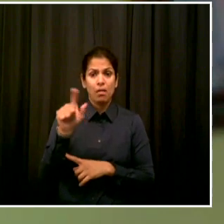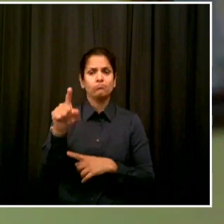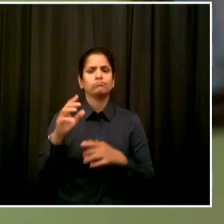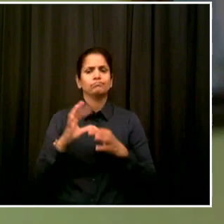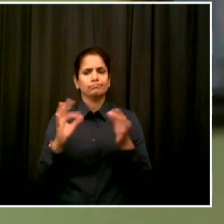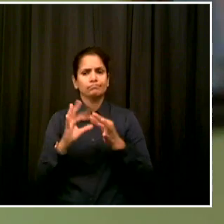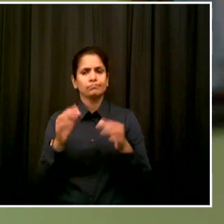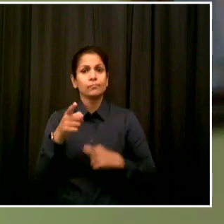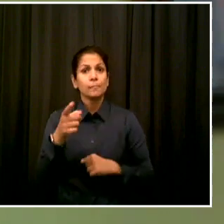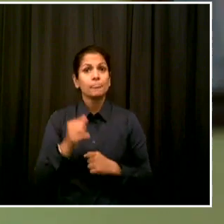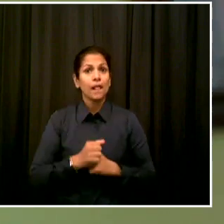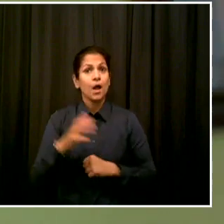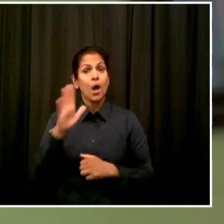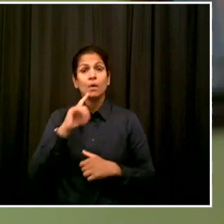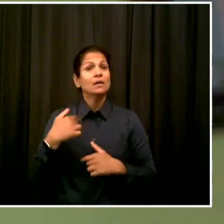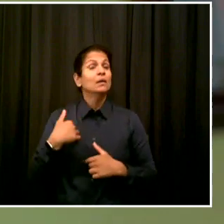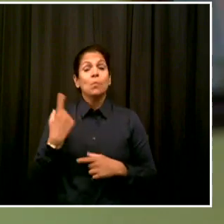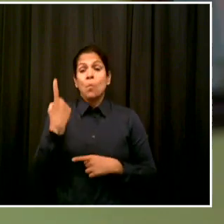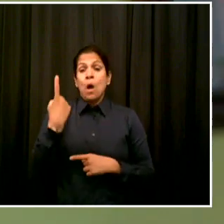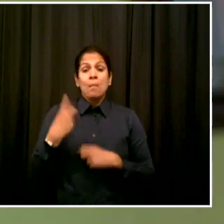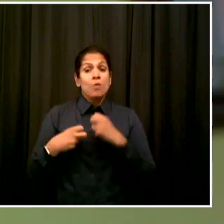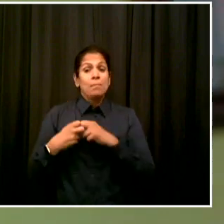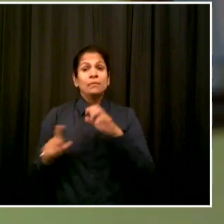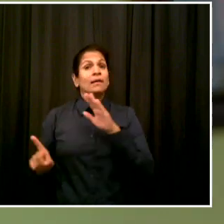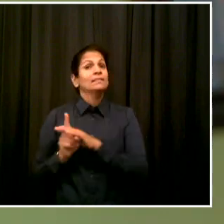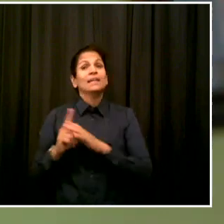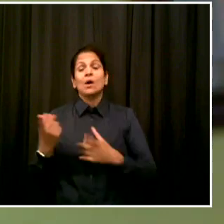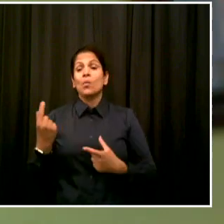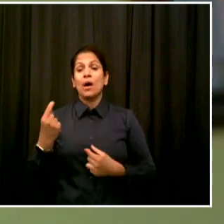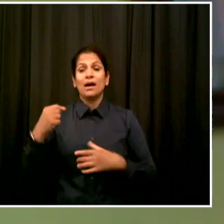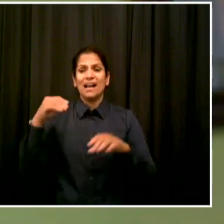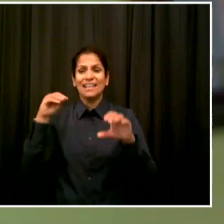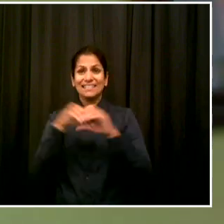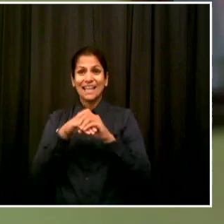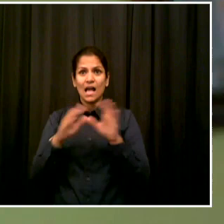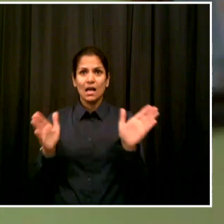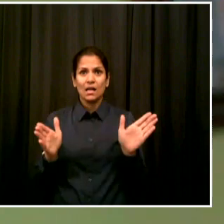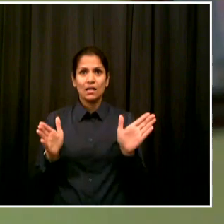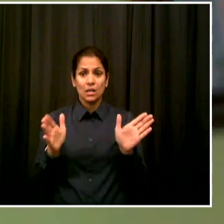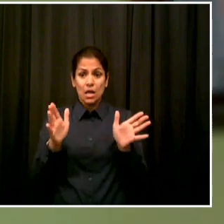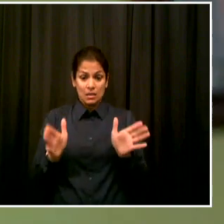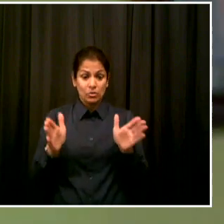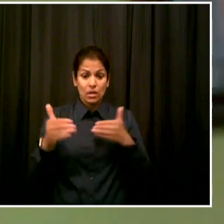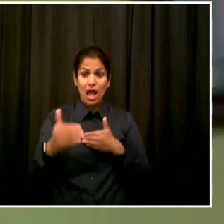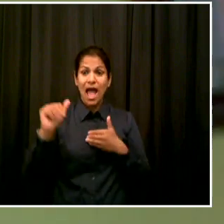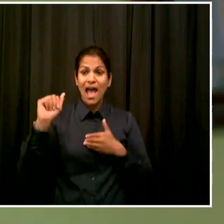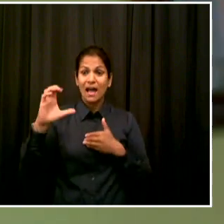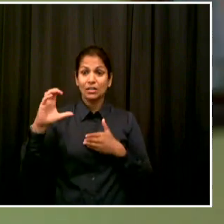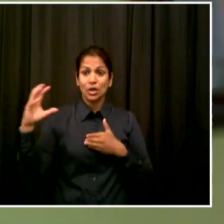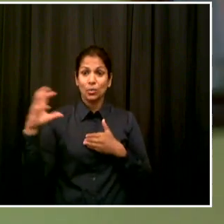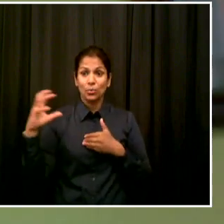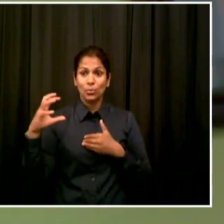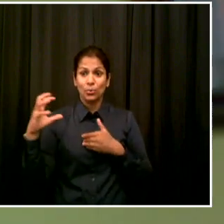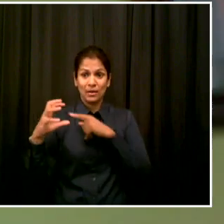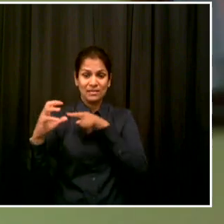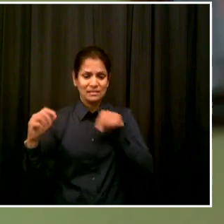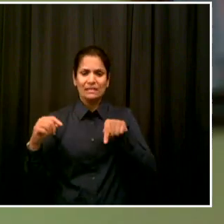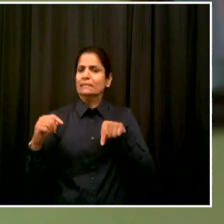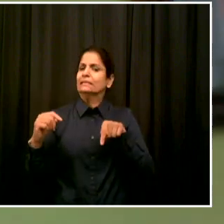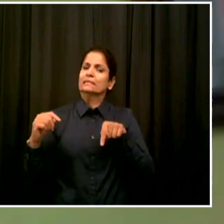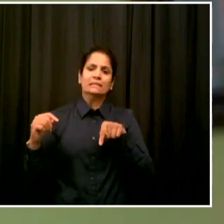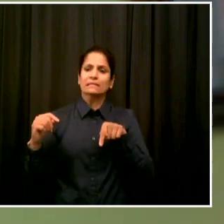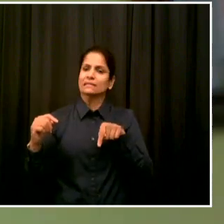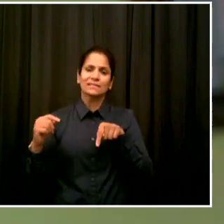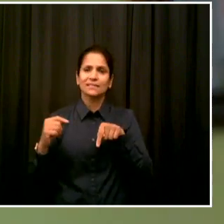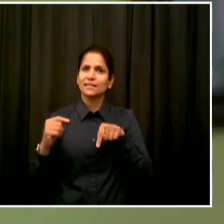same recommendations that we've been providing before continue to apply. We want people to be, maintaining